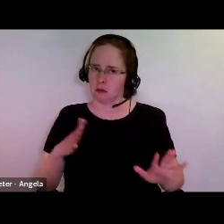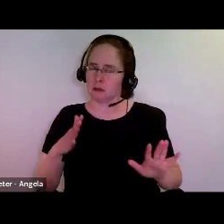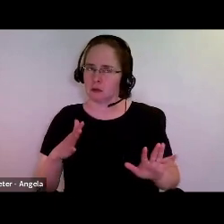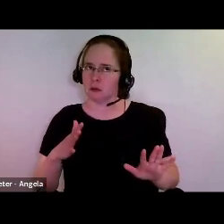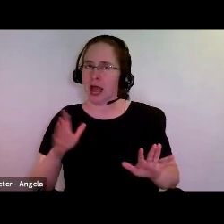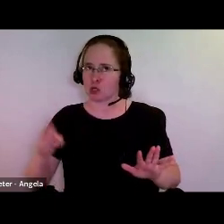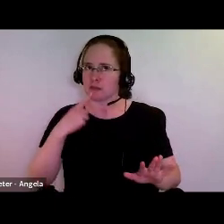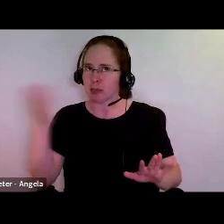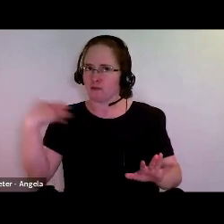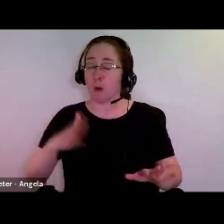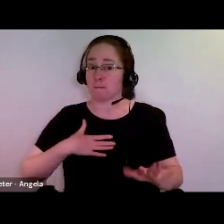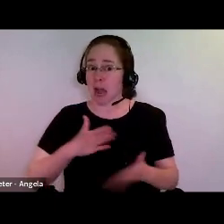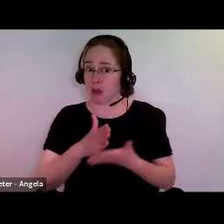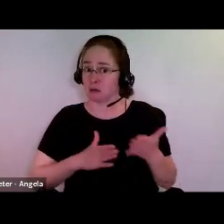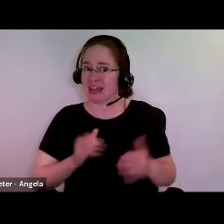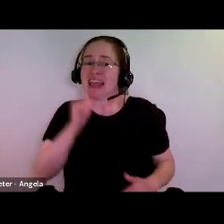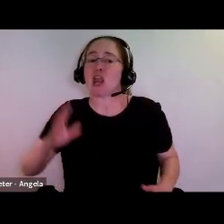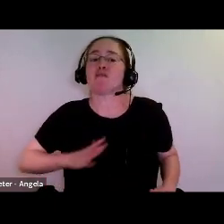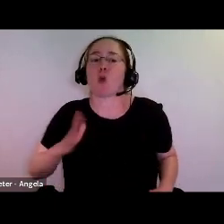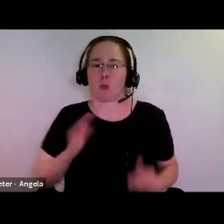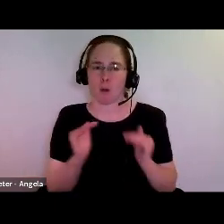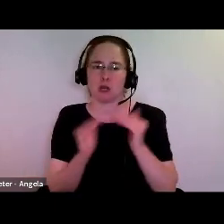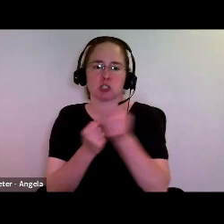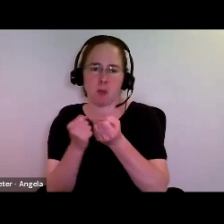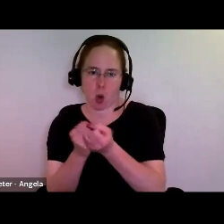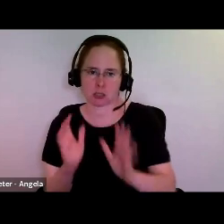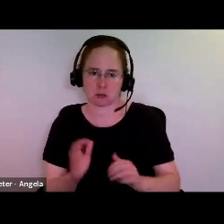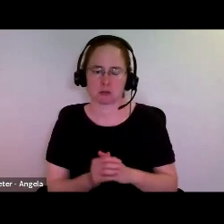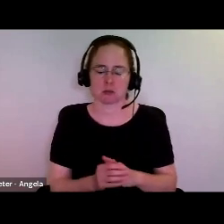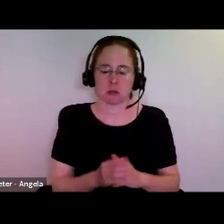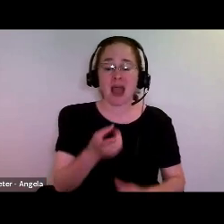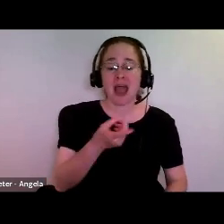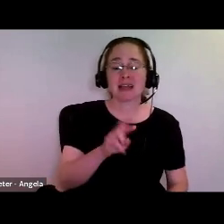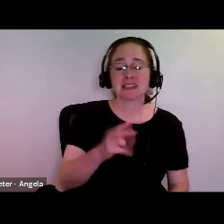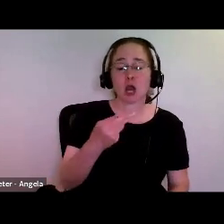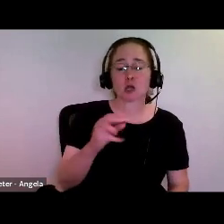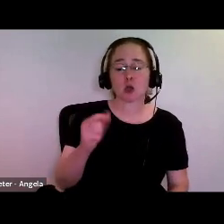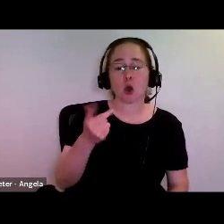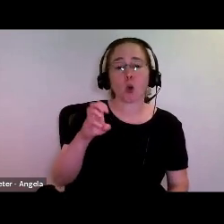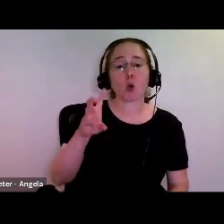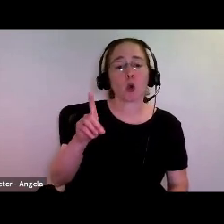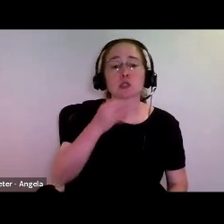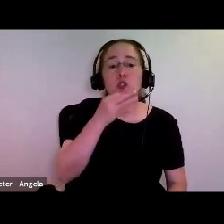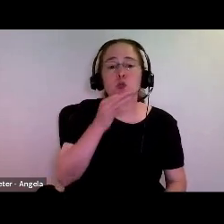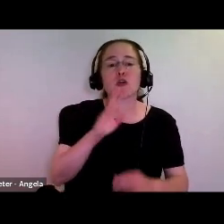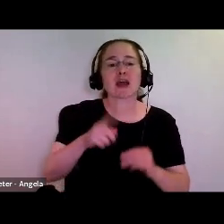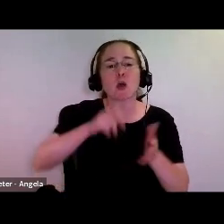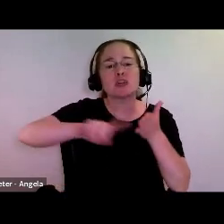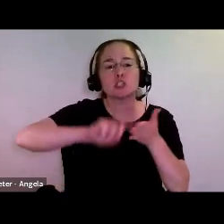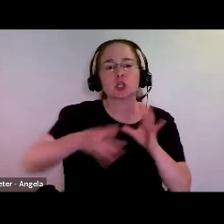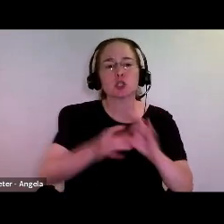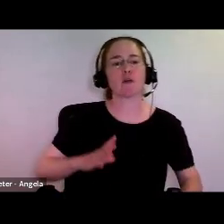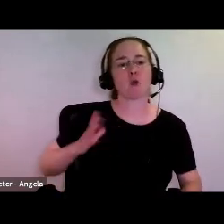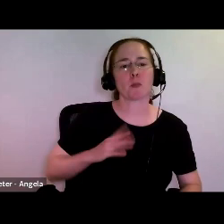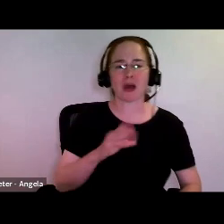led with it, is about informal peer support. You're going to hear Dr. Hoagwood shortly talk about the research around formal